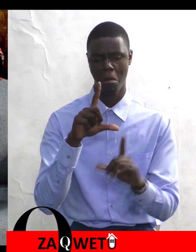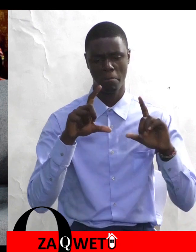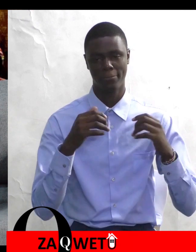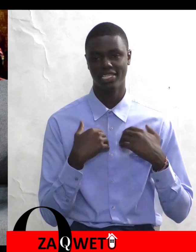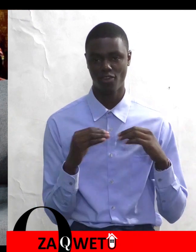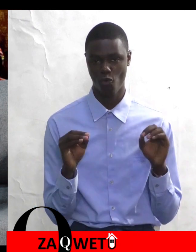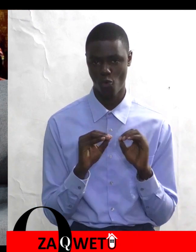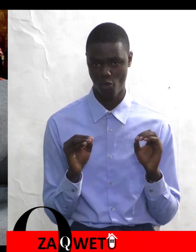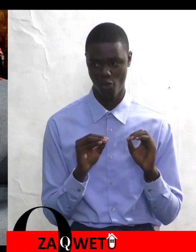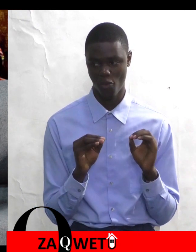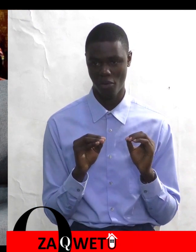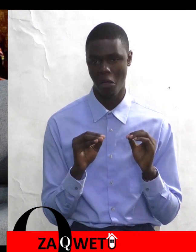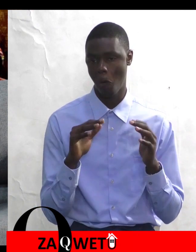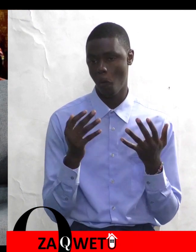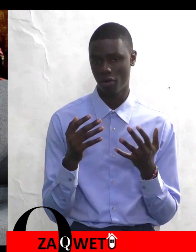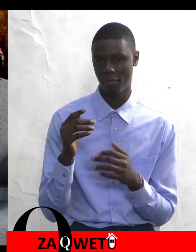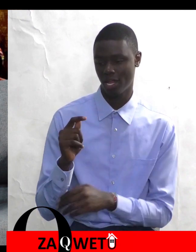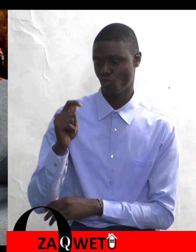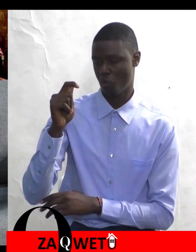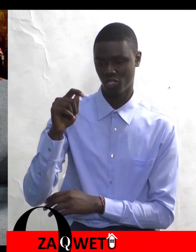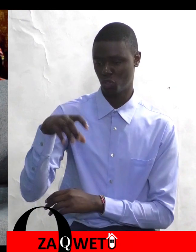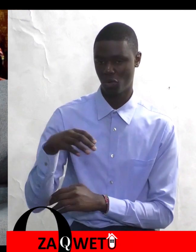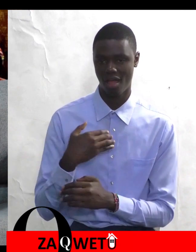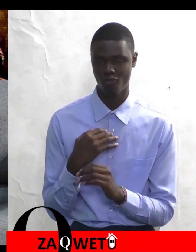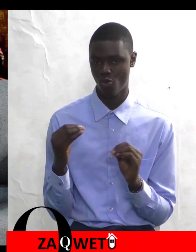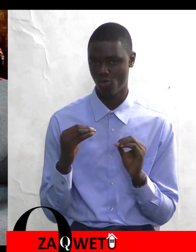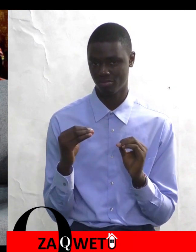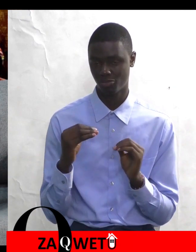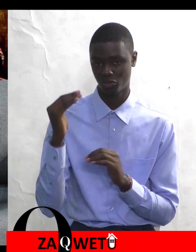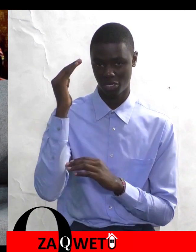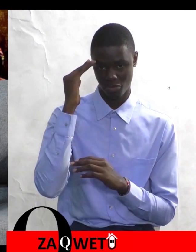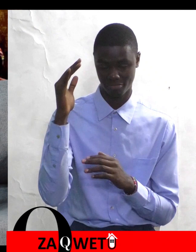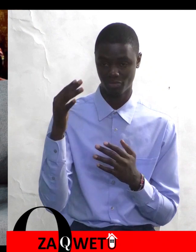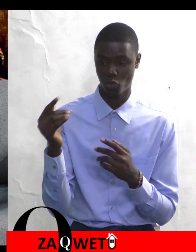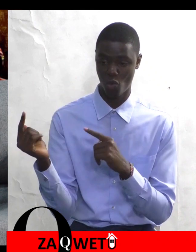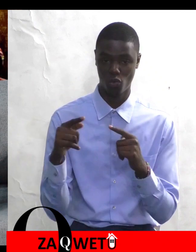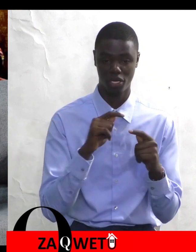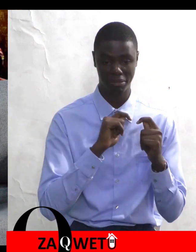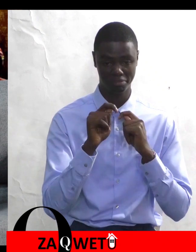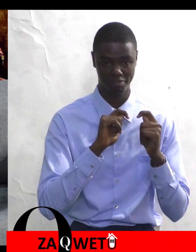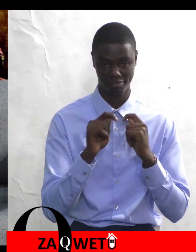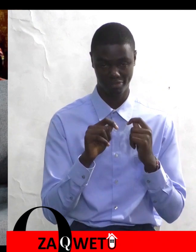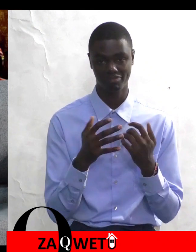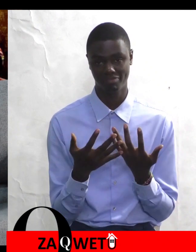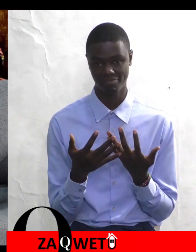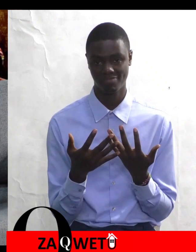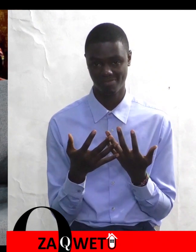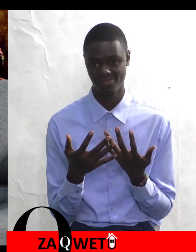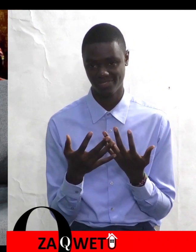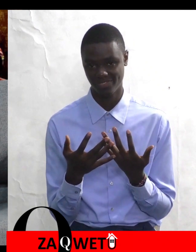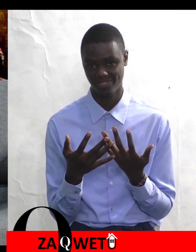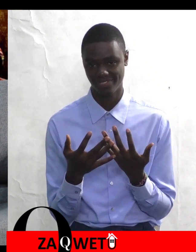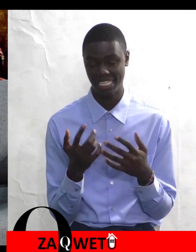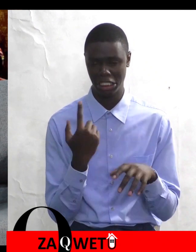CV, haina picha. Yeah. Okay? Yeah. Haina height. So utajua. Unaitwa interview.